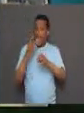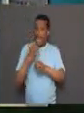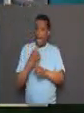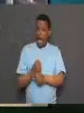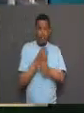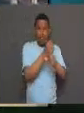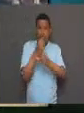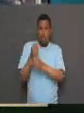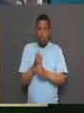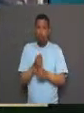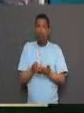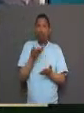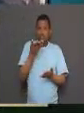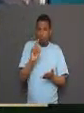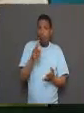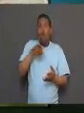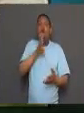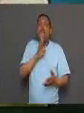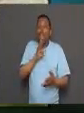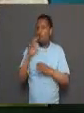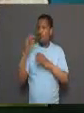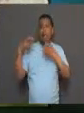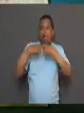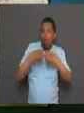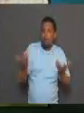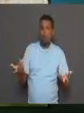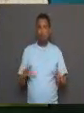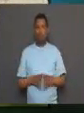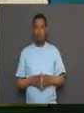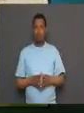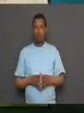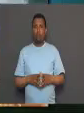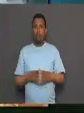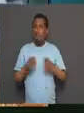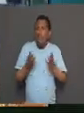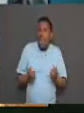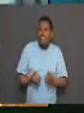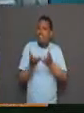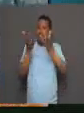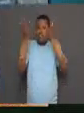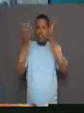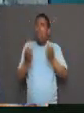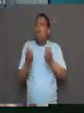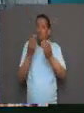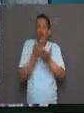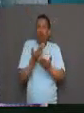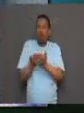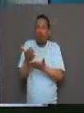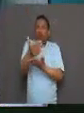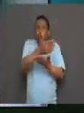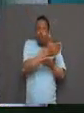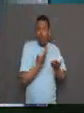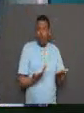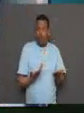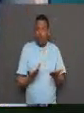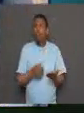utilities like water and power, raising much needed money for the